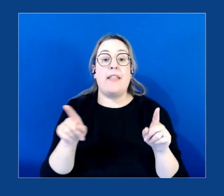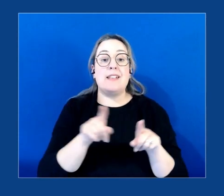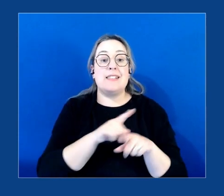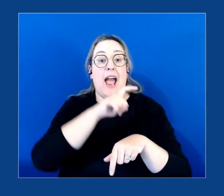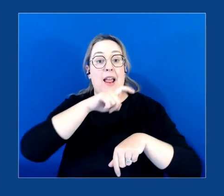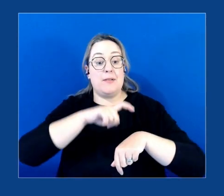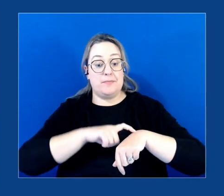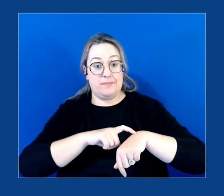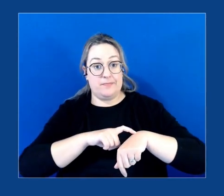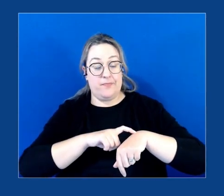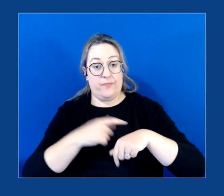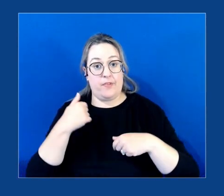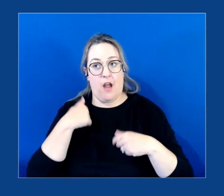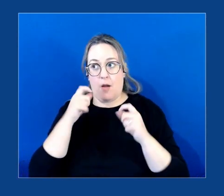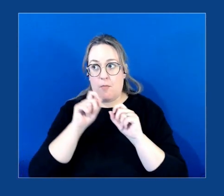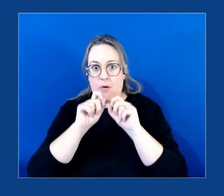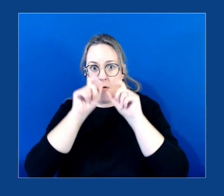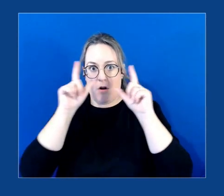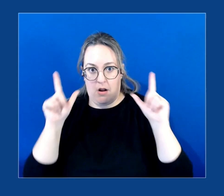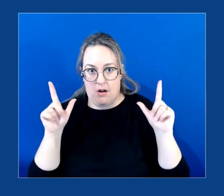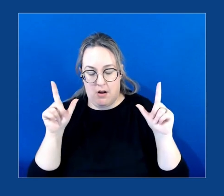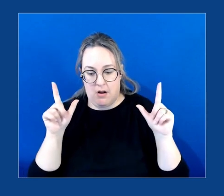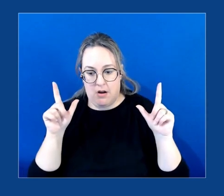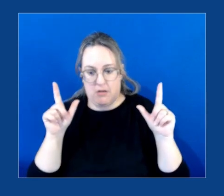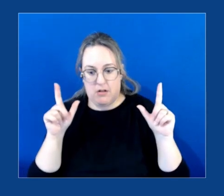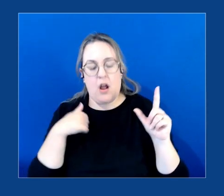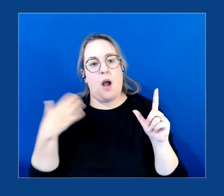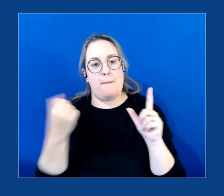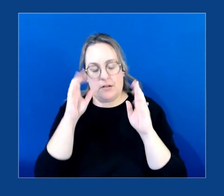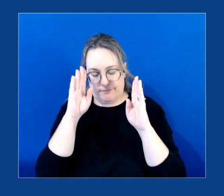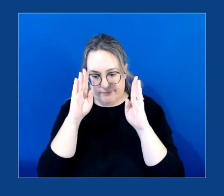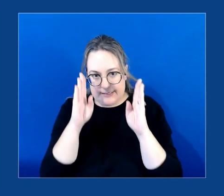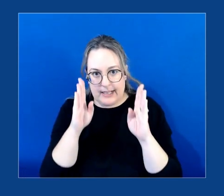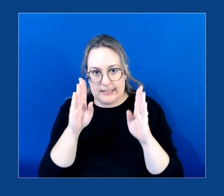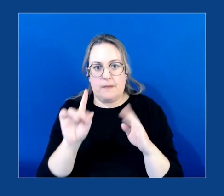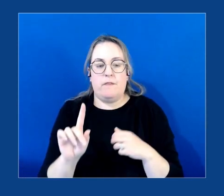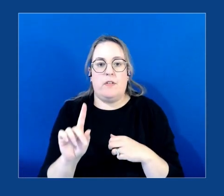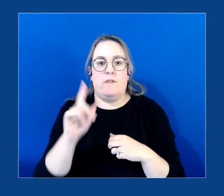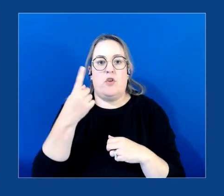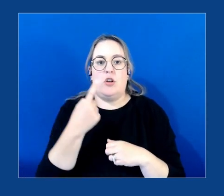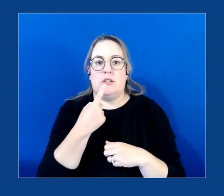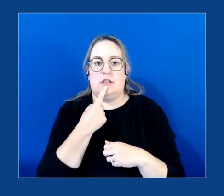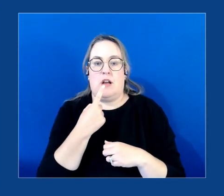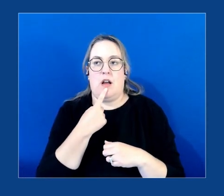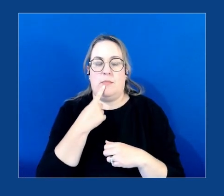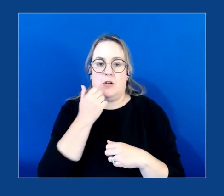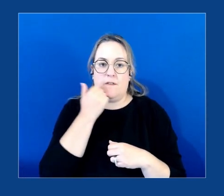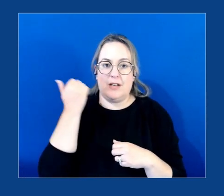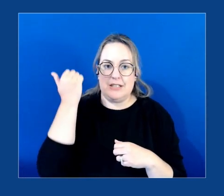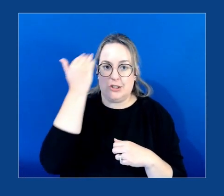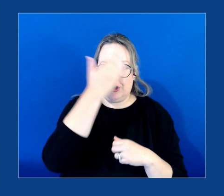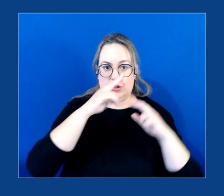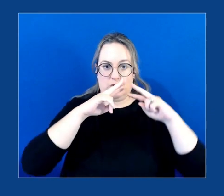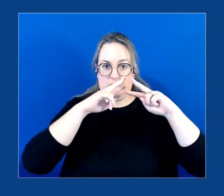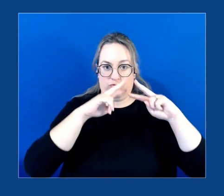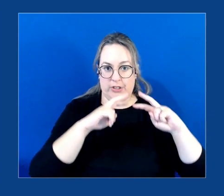I am always aware of the need to be attentive to diverse kinds of Indigenous research expertise.